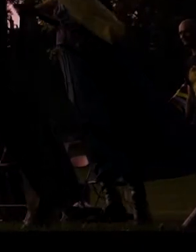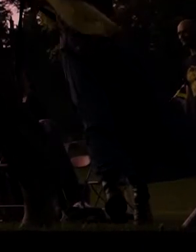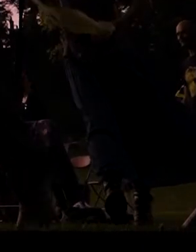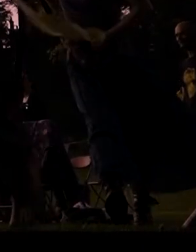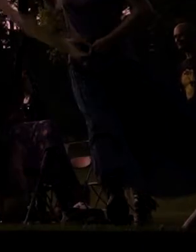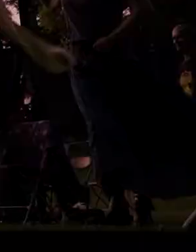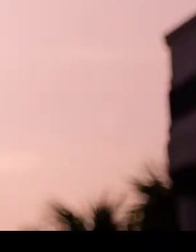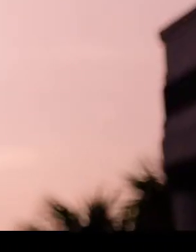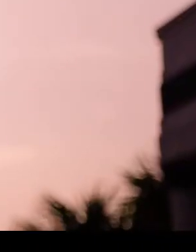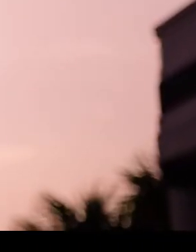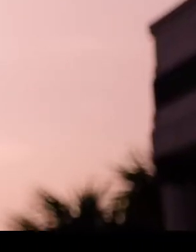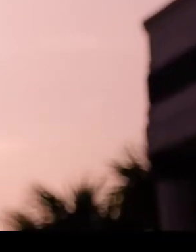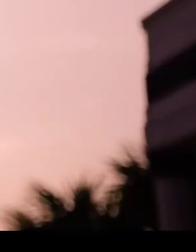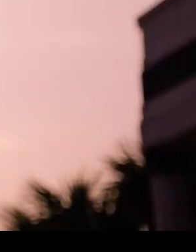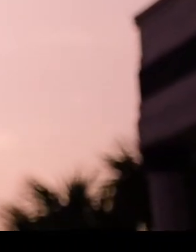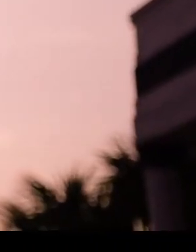Bye.